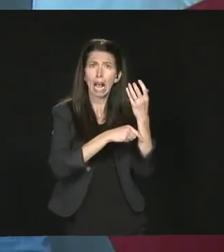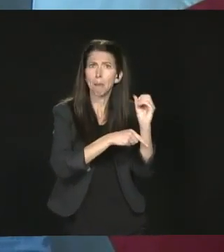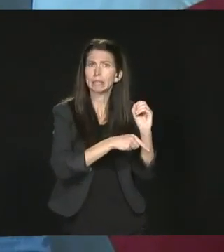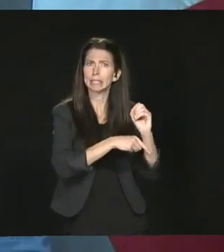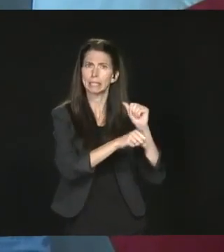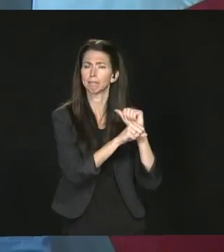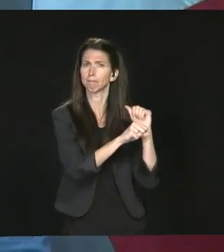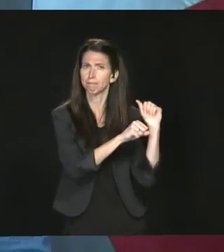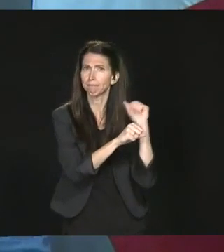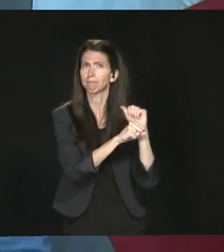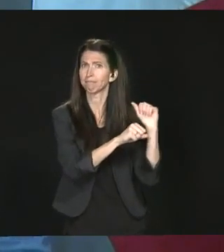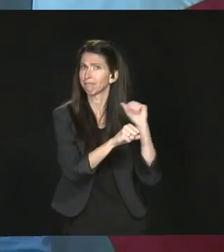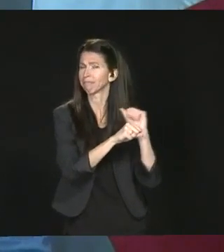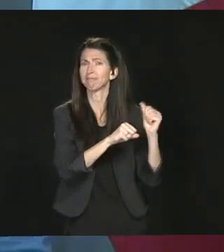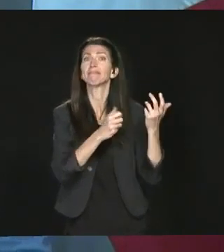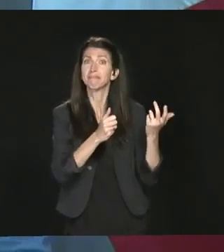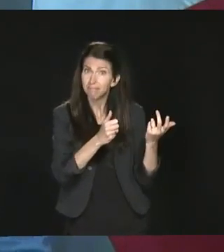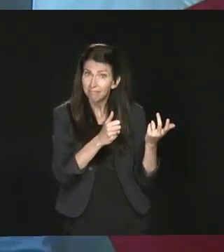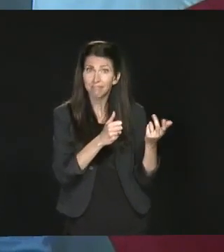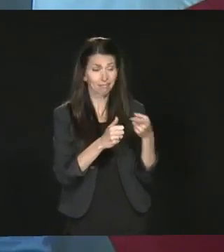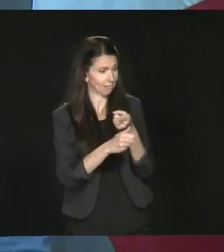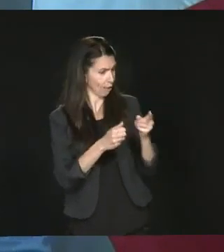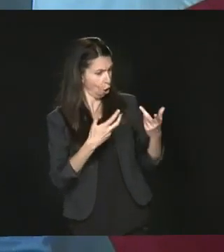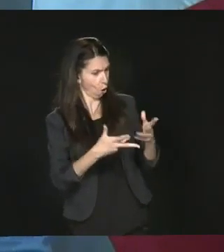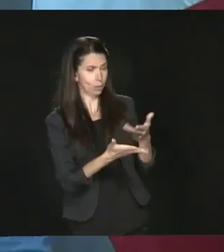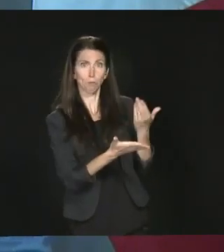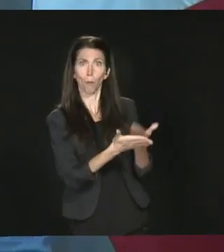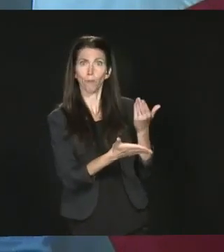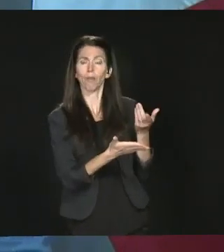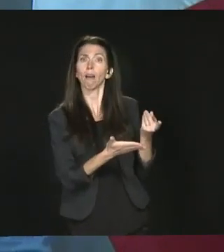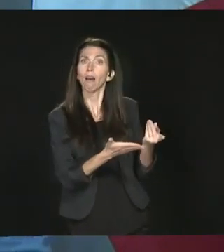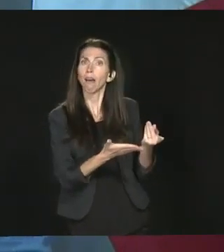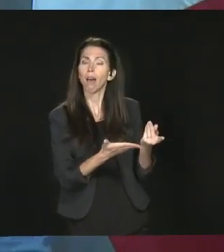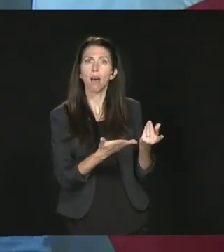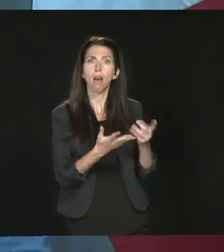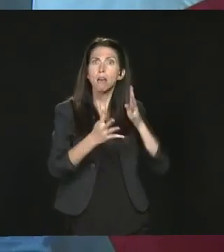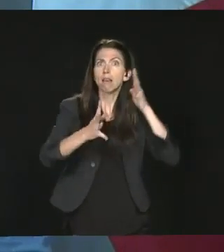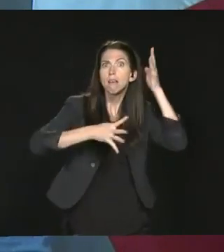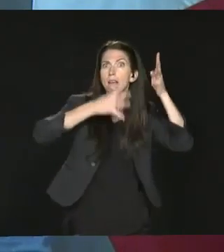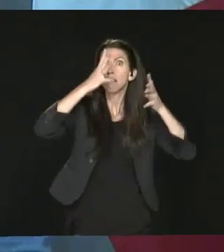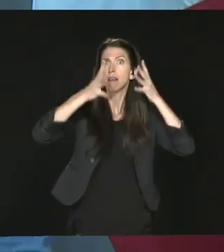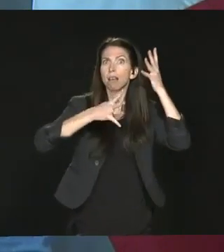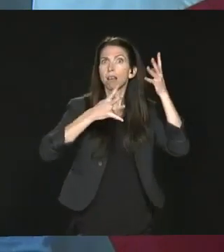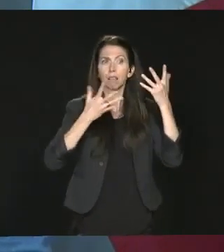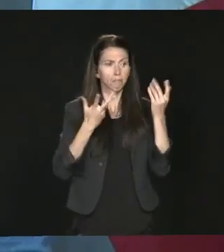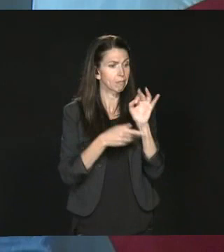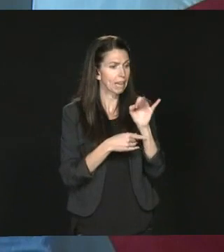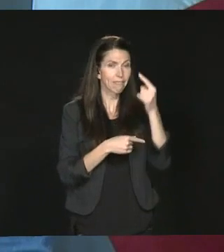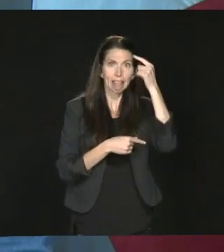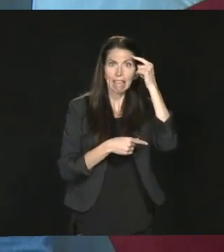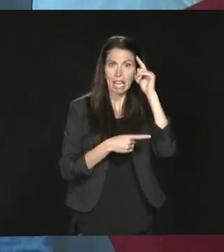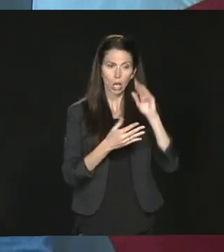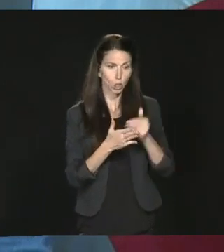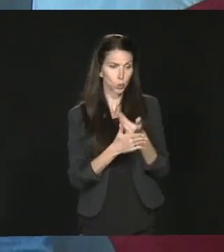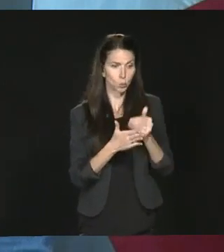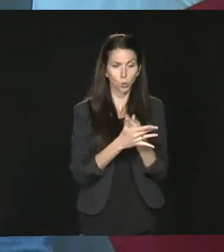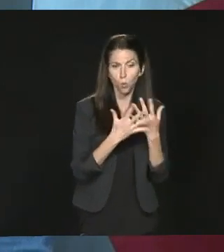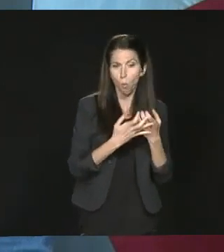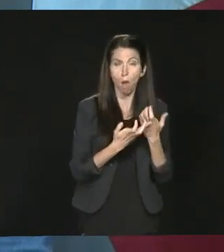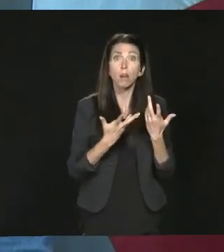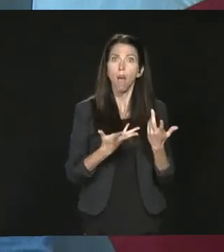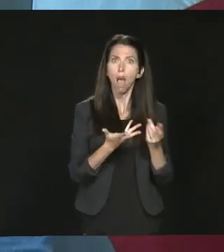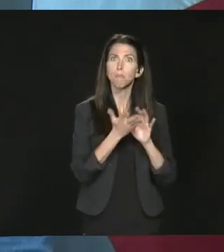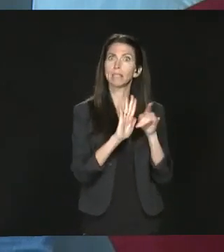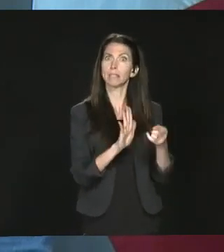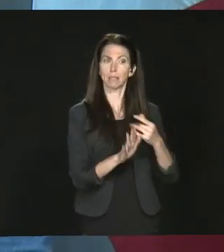Canadian know-how and thinking outside the box can lead to exciting and promising discoveries. We've seen this play out